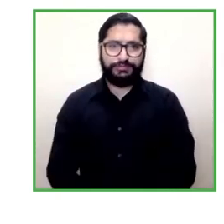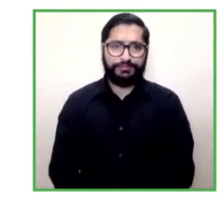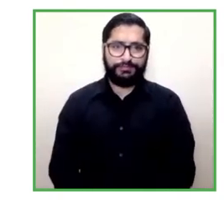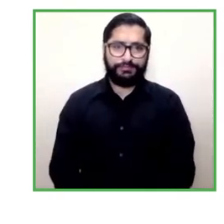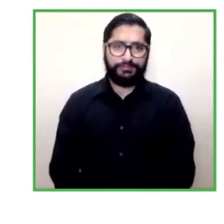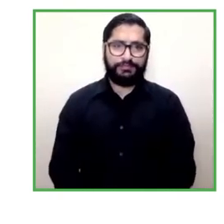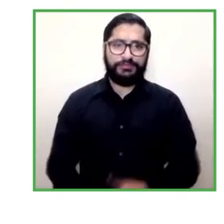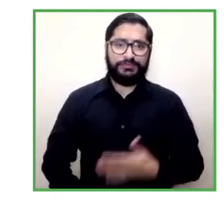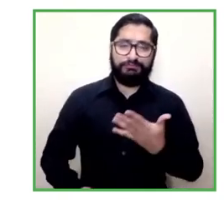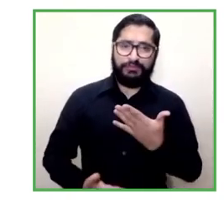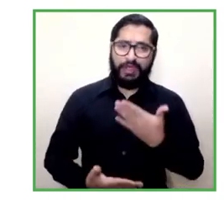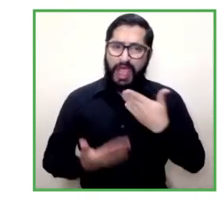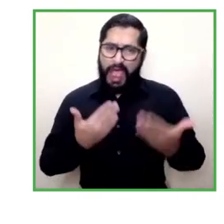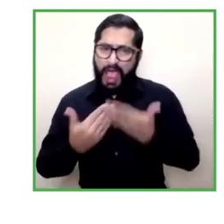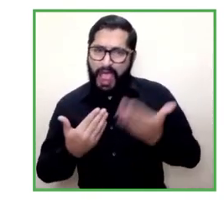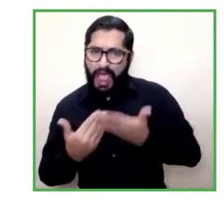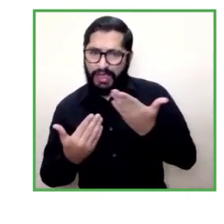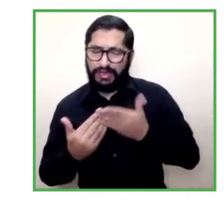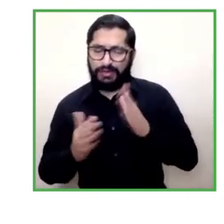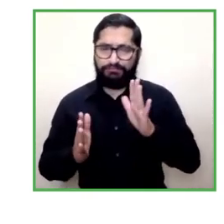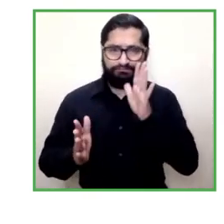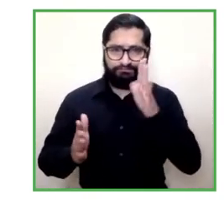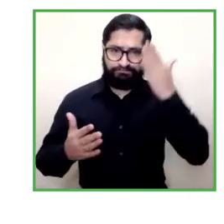Was it easy, maybe?